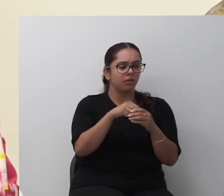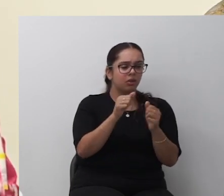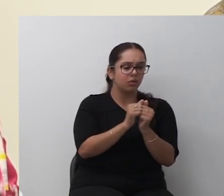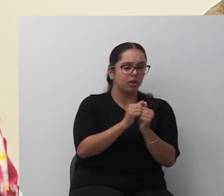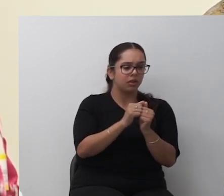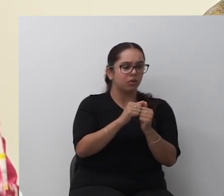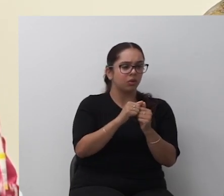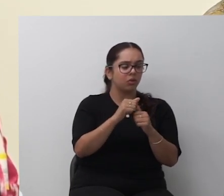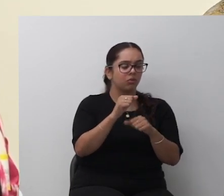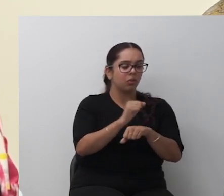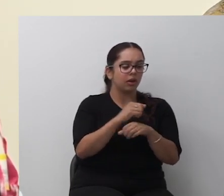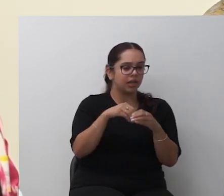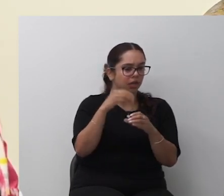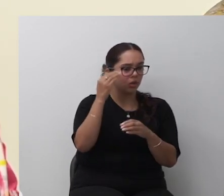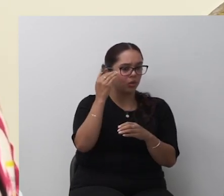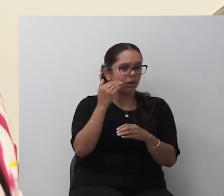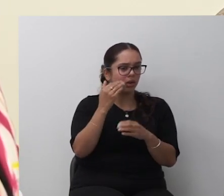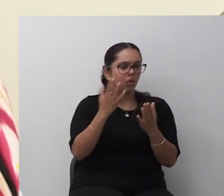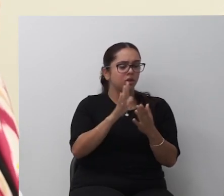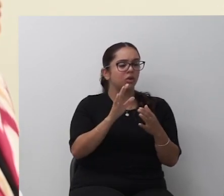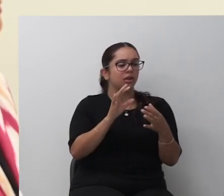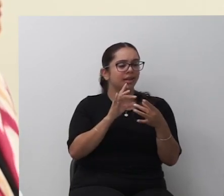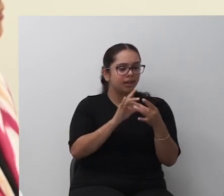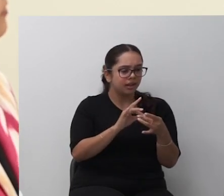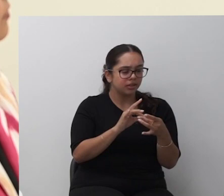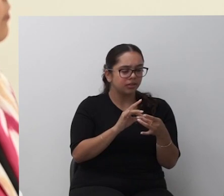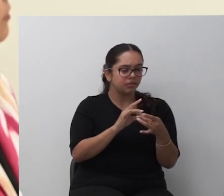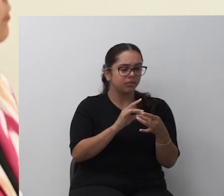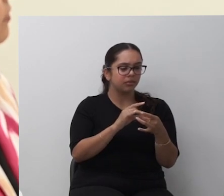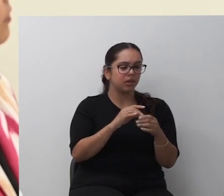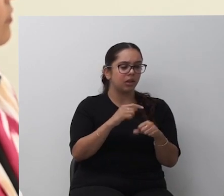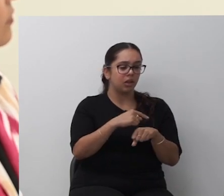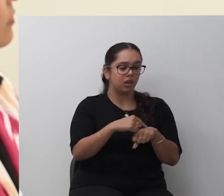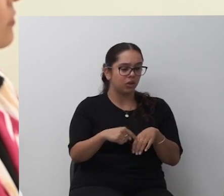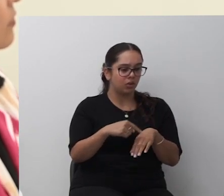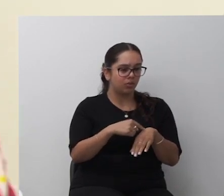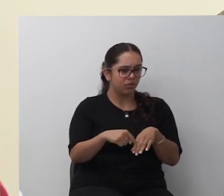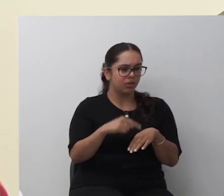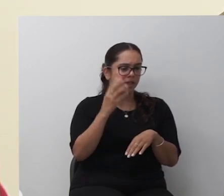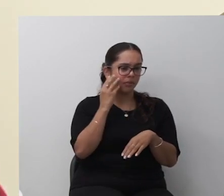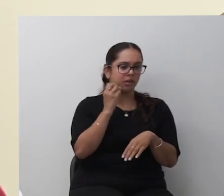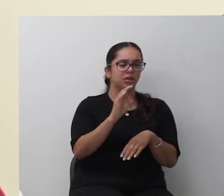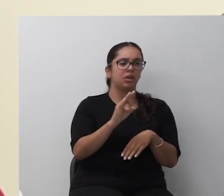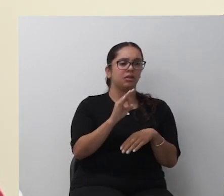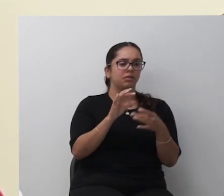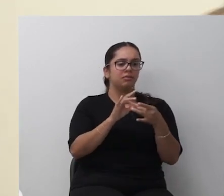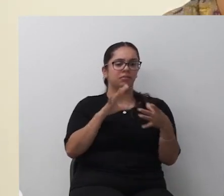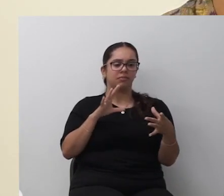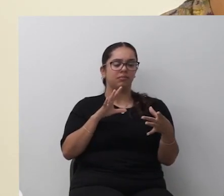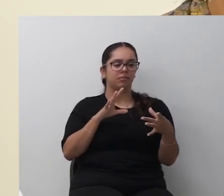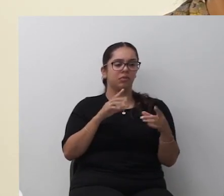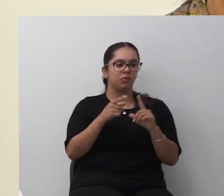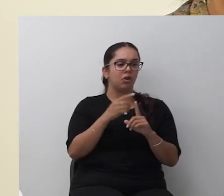on Korea? What's your connection? And I think the GYOPO experience of being disconnected